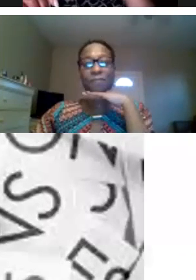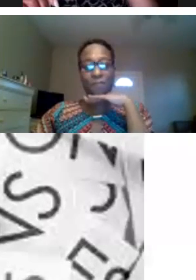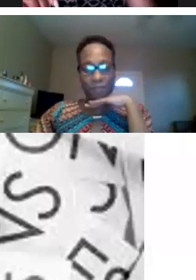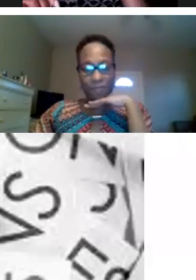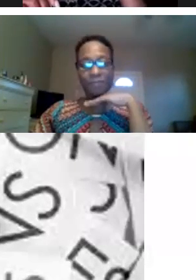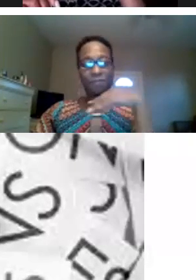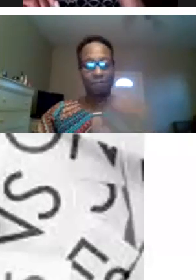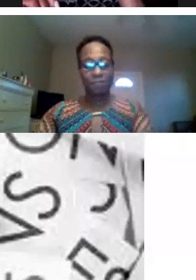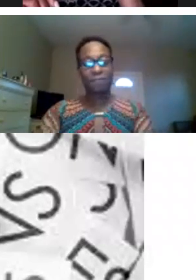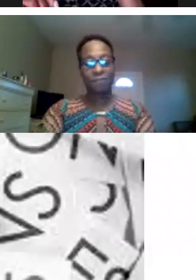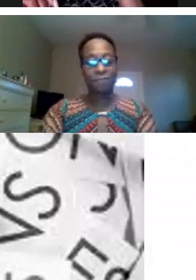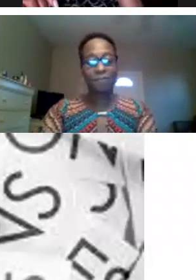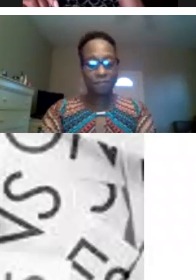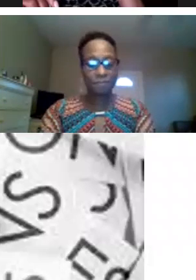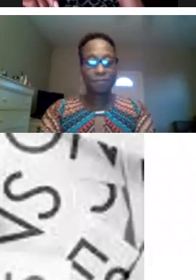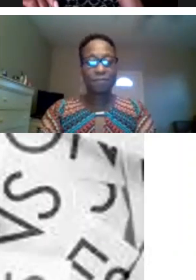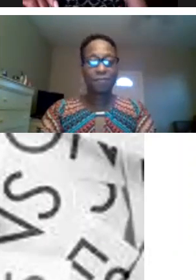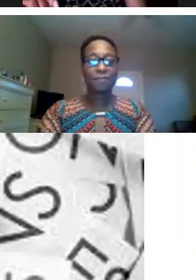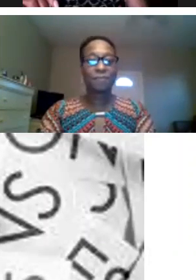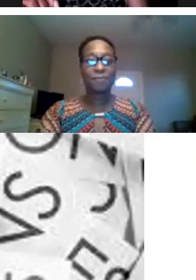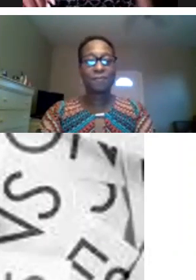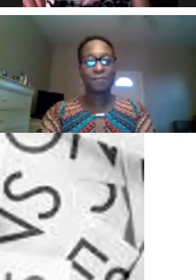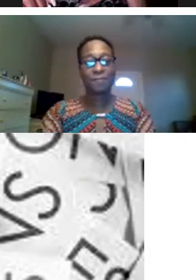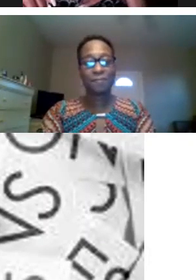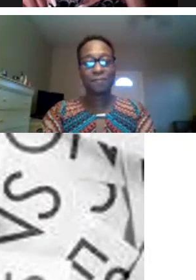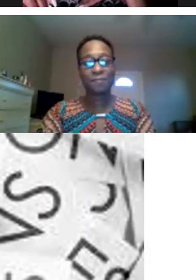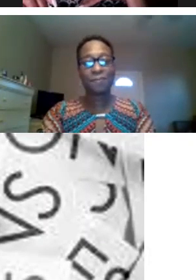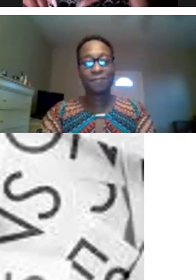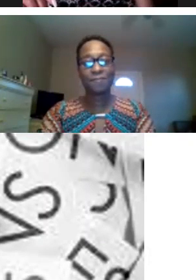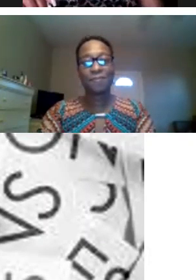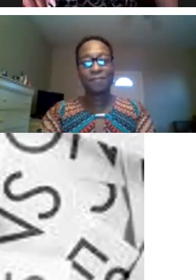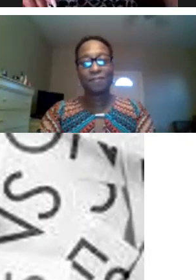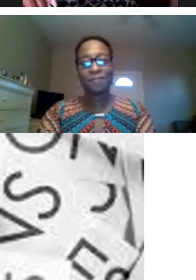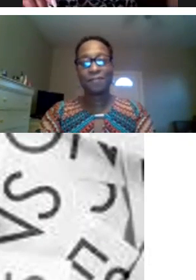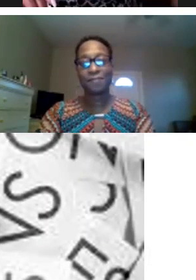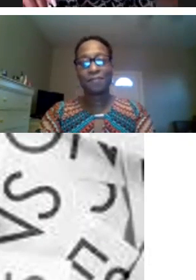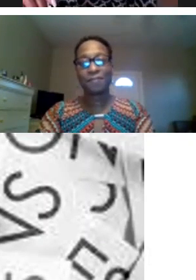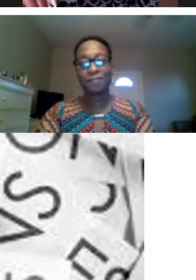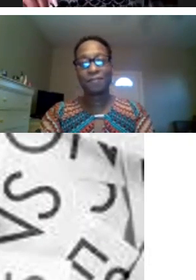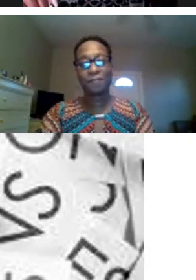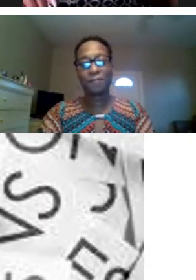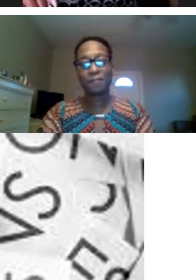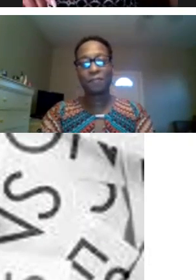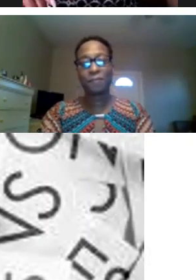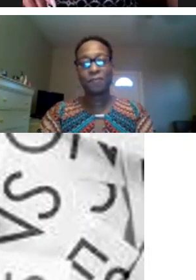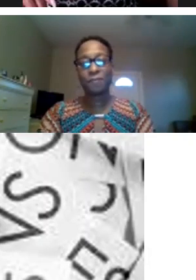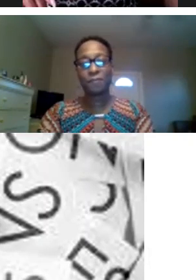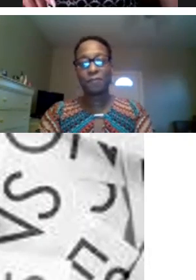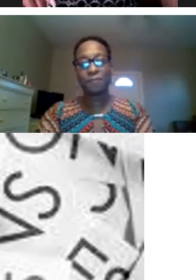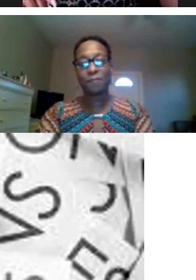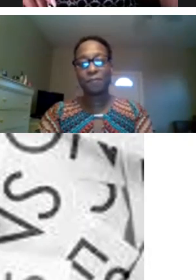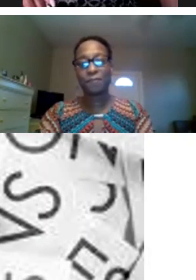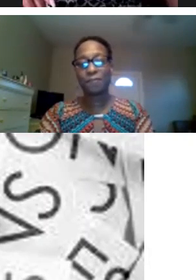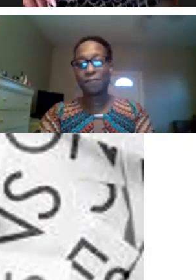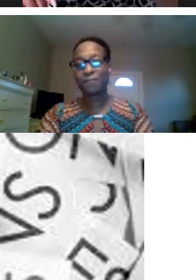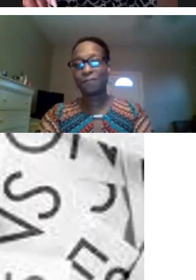You're attacking them. So, you know, like we had on our t-shirts, but we were still, some of us were still